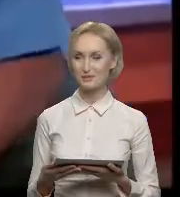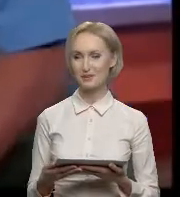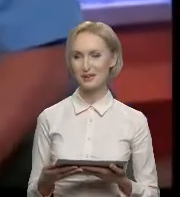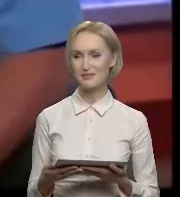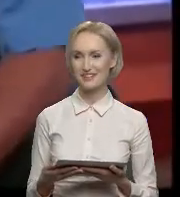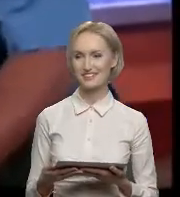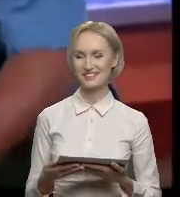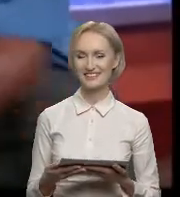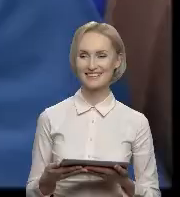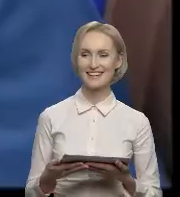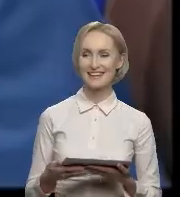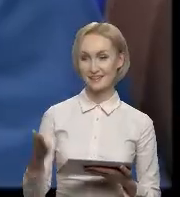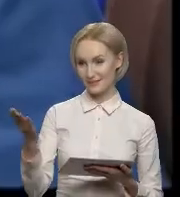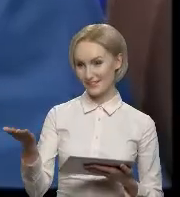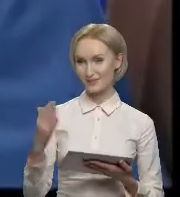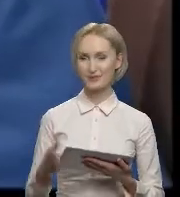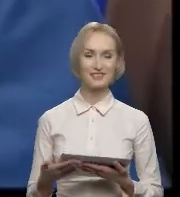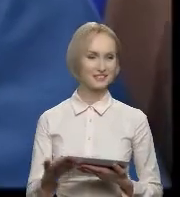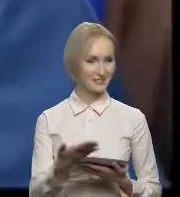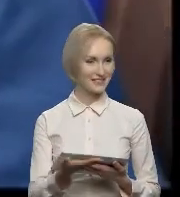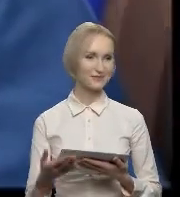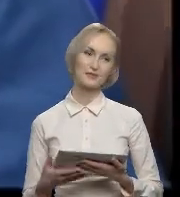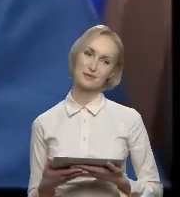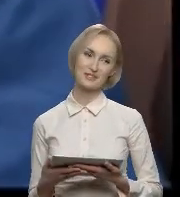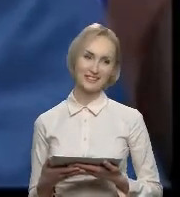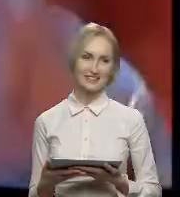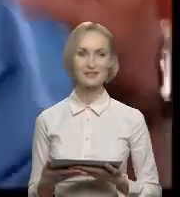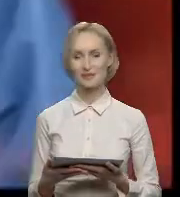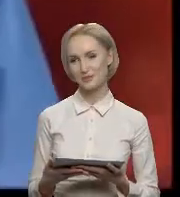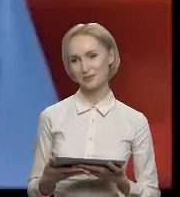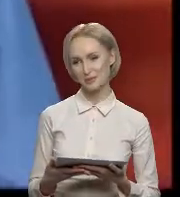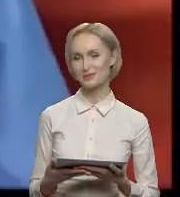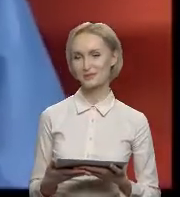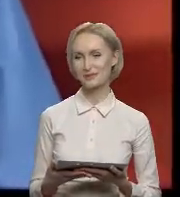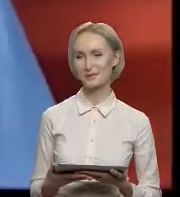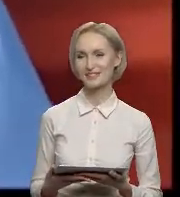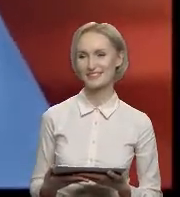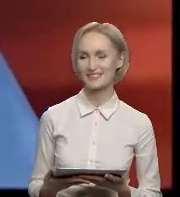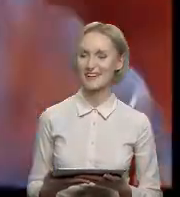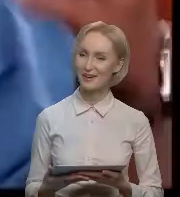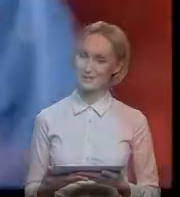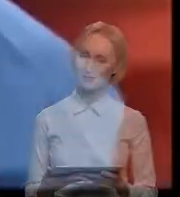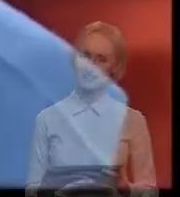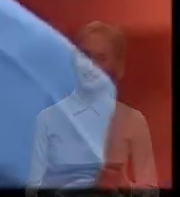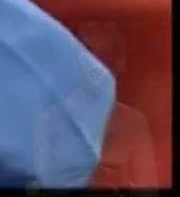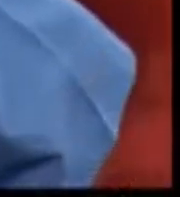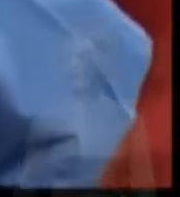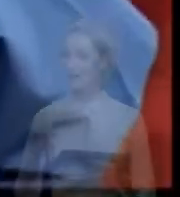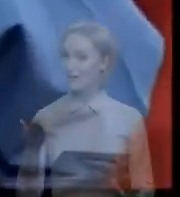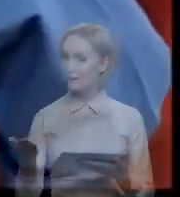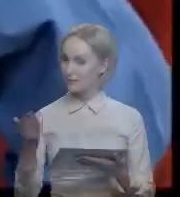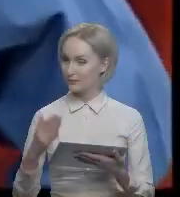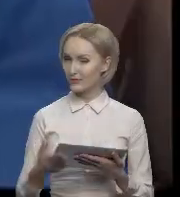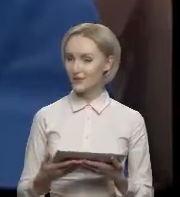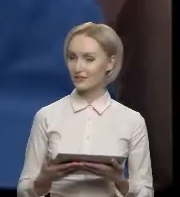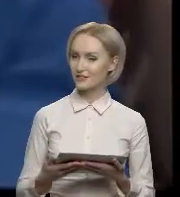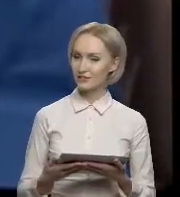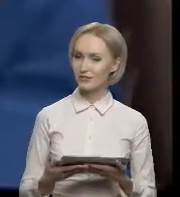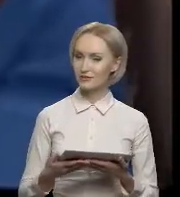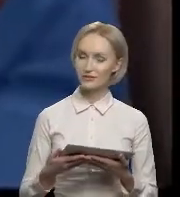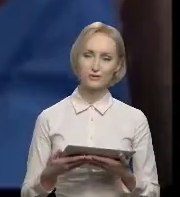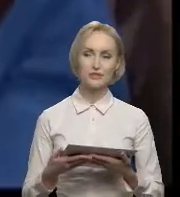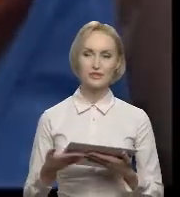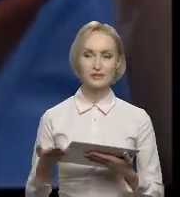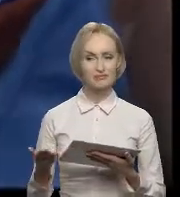man. But a dollar, she don't care about how much child support are you giving her? Good. I don't even know. As much as I can, they just you don't even know. As much as I can, they just you, put me you on. See her